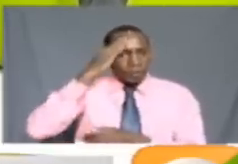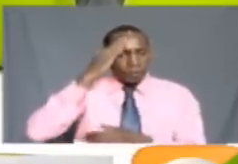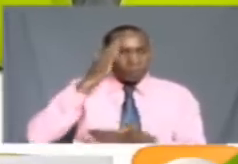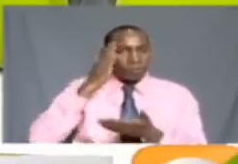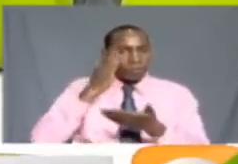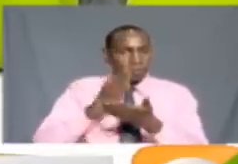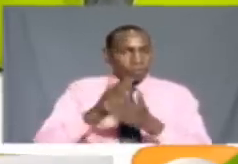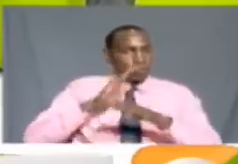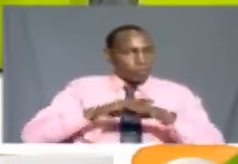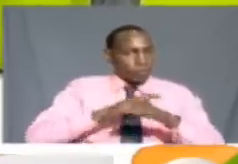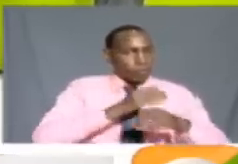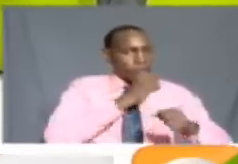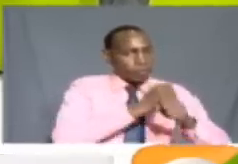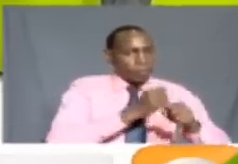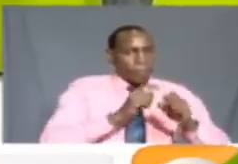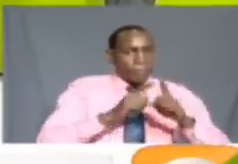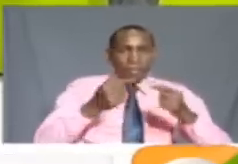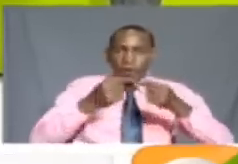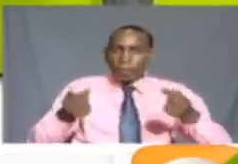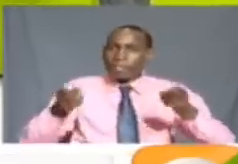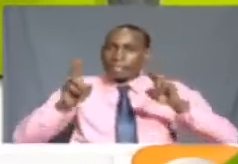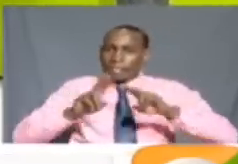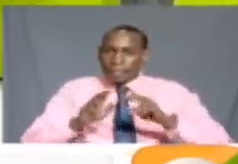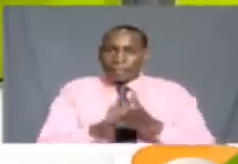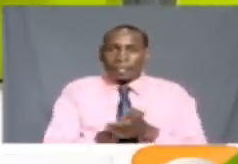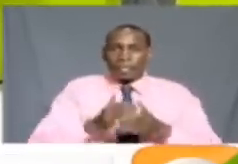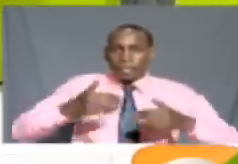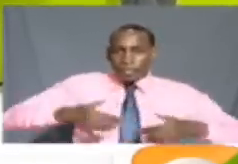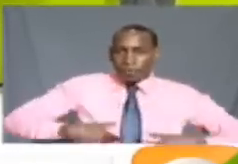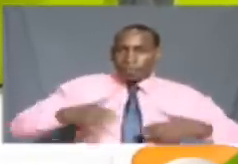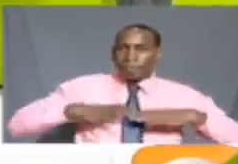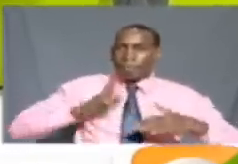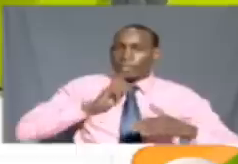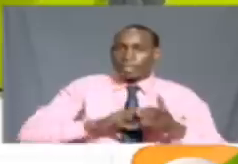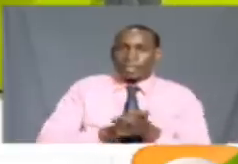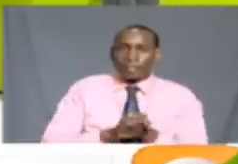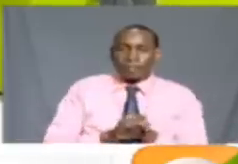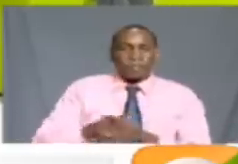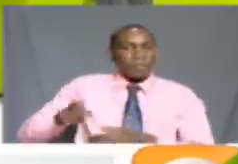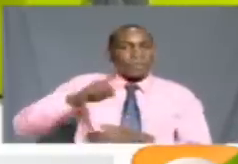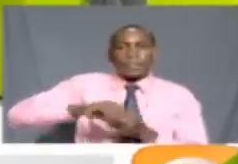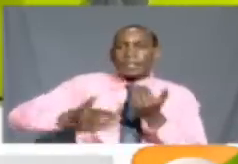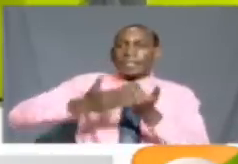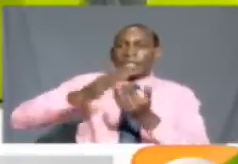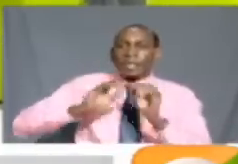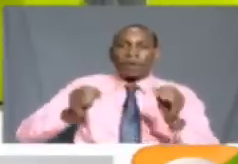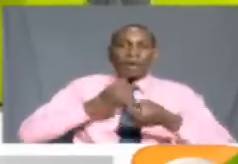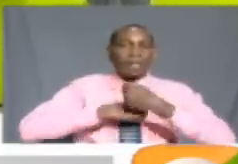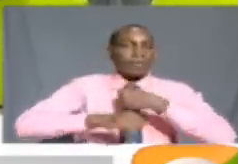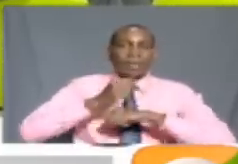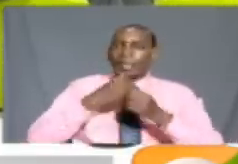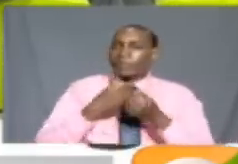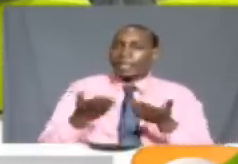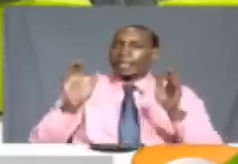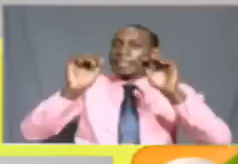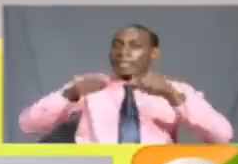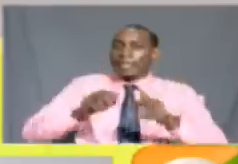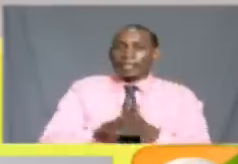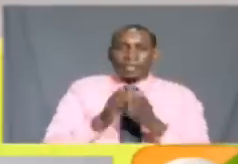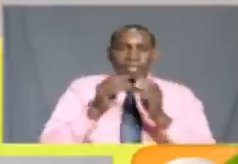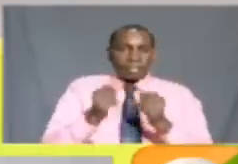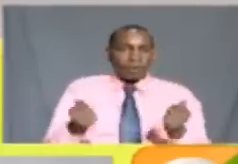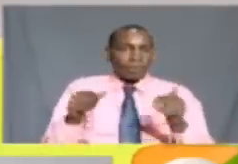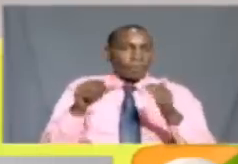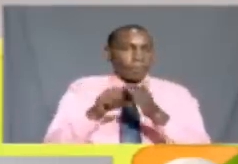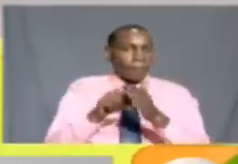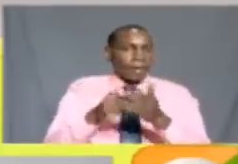do, the complete opposite is happening among the young people, and they say, we really don't care. Yeah. We'll do what we want. Yeah. How do you address that